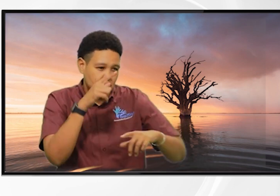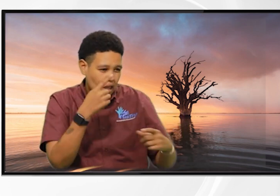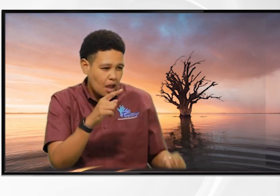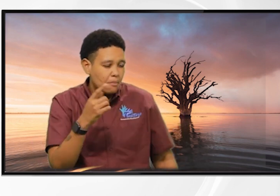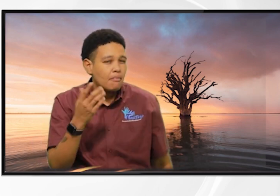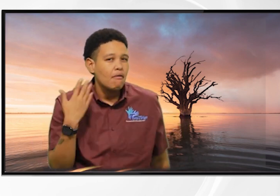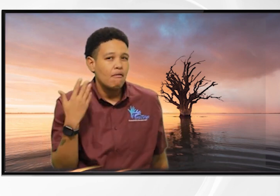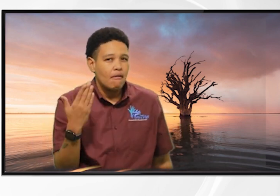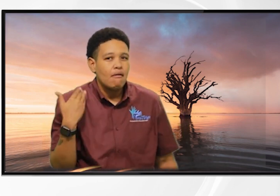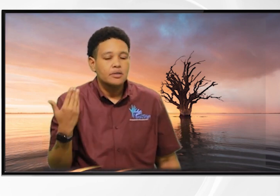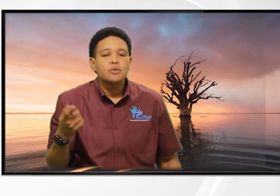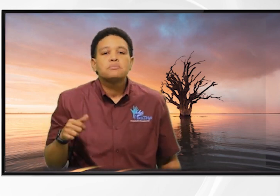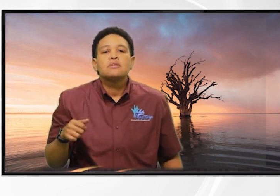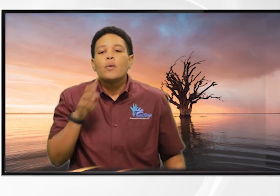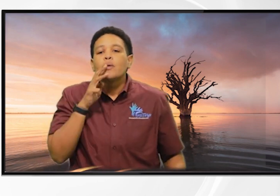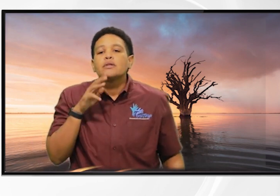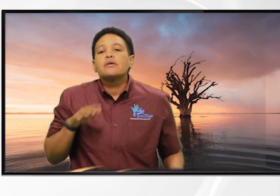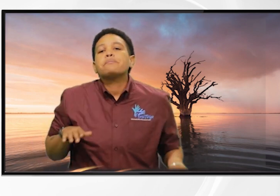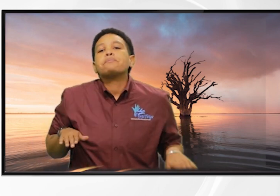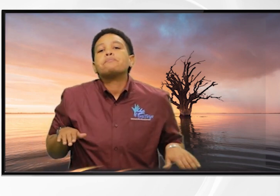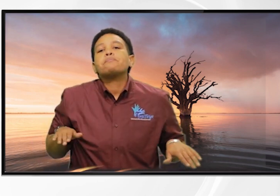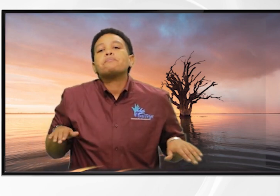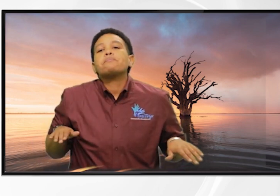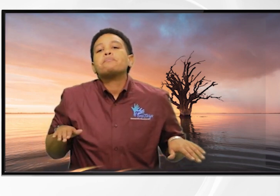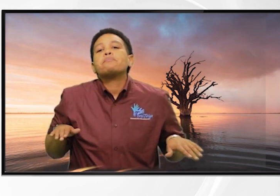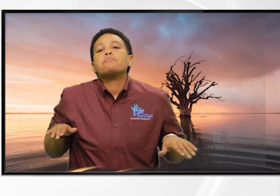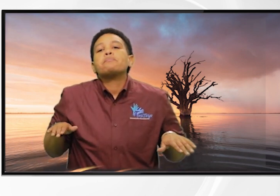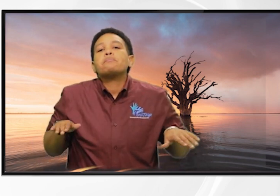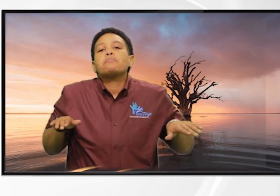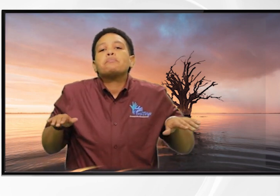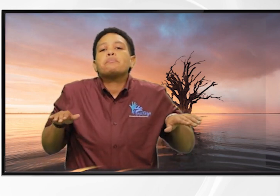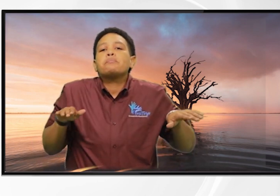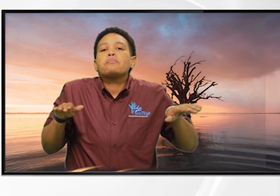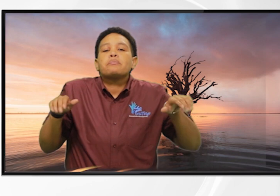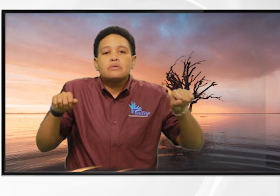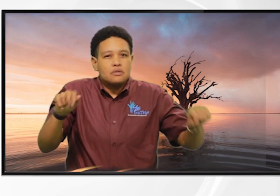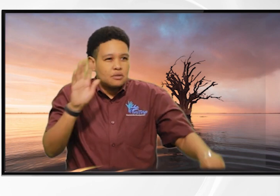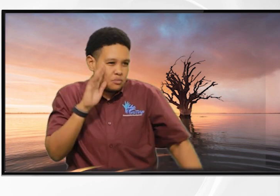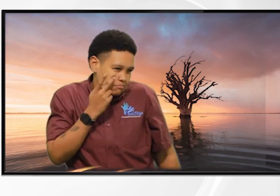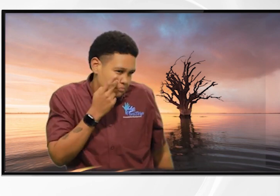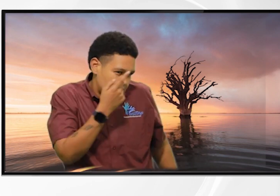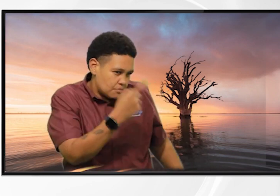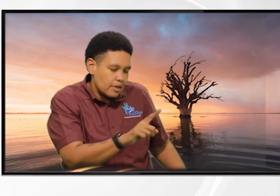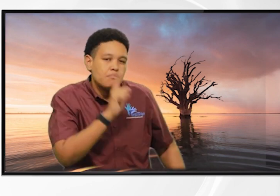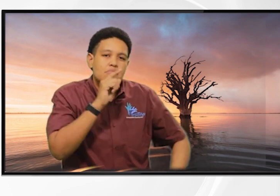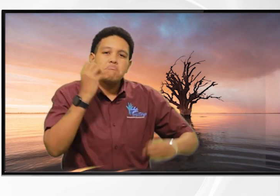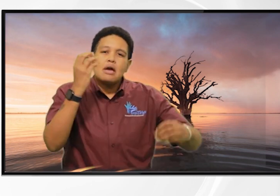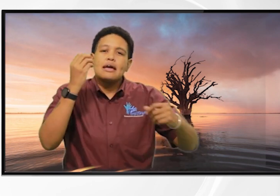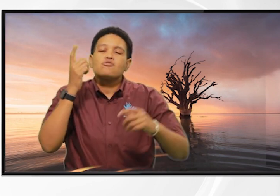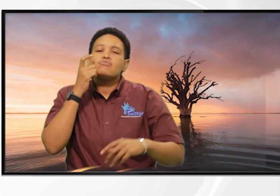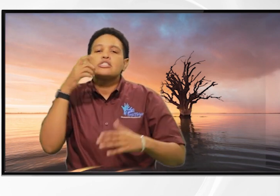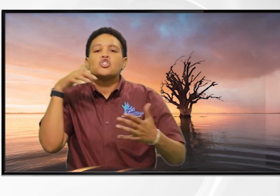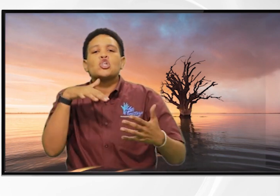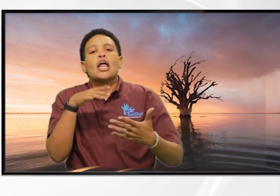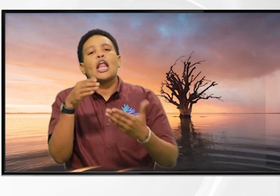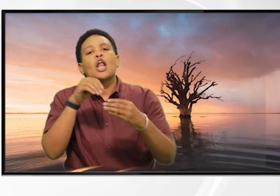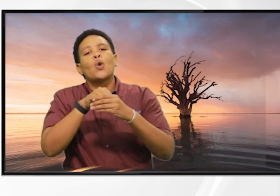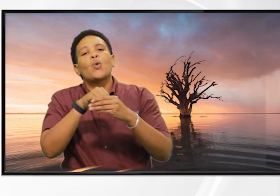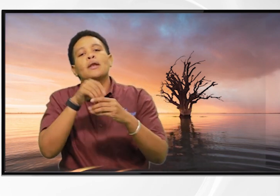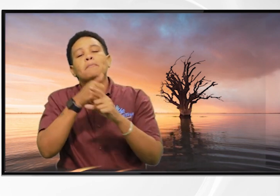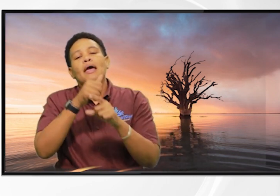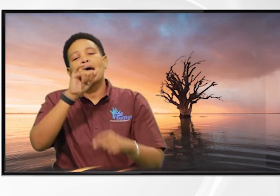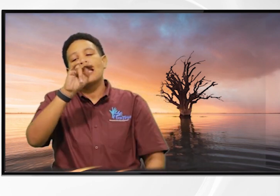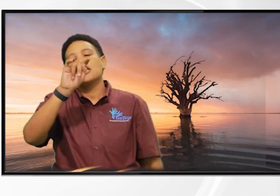levels will continue to rise. A number of recent studies, including by the Intergovernmental Panel on